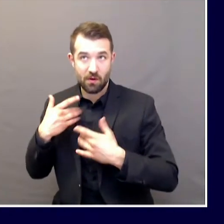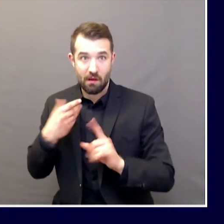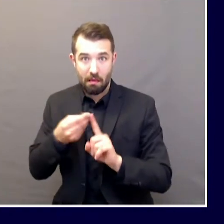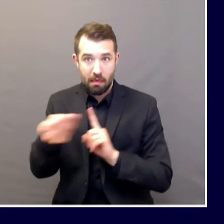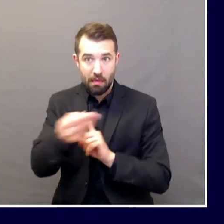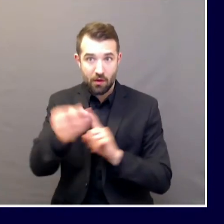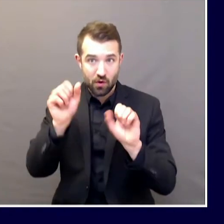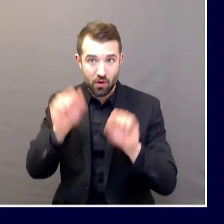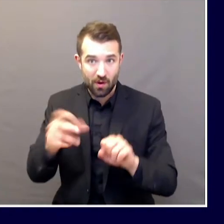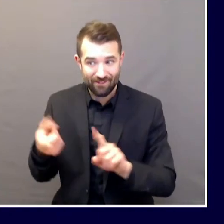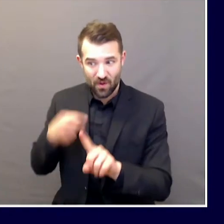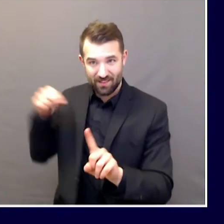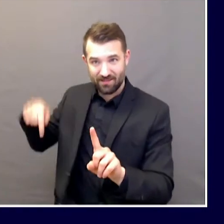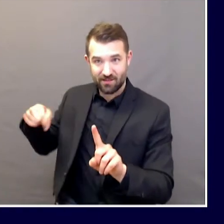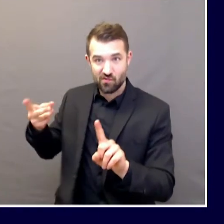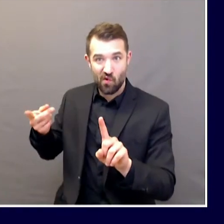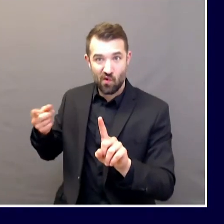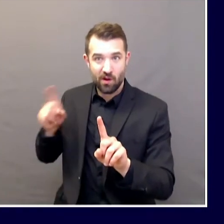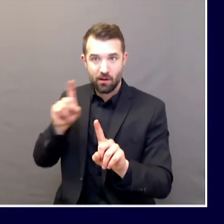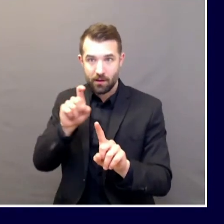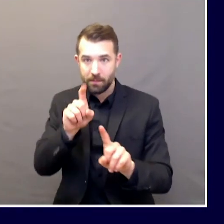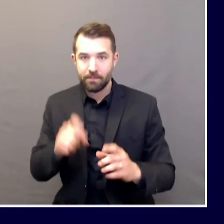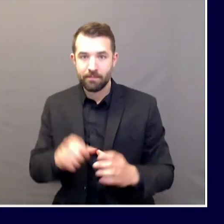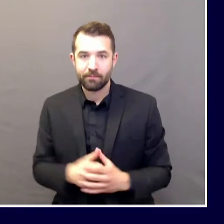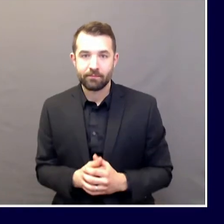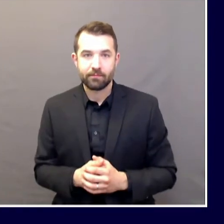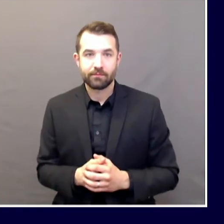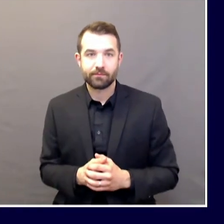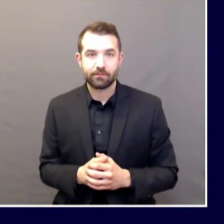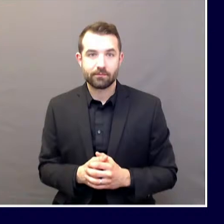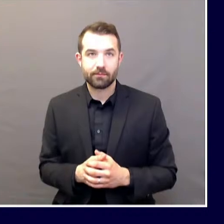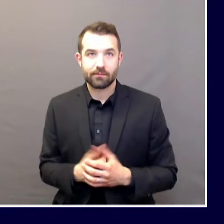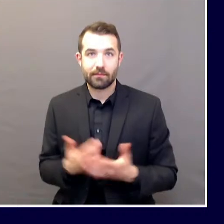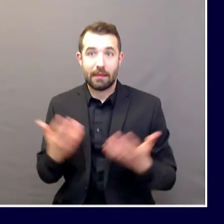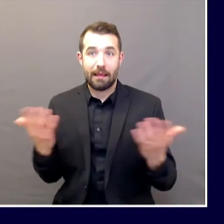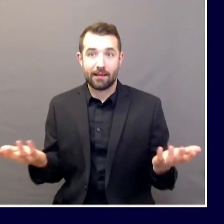on, and I'm recalling an instance